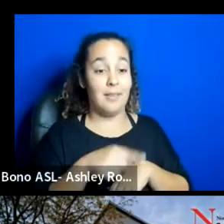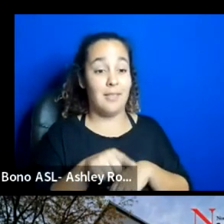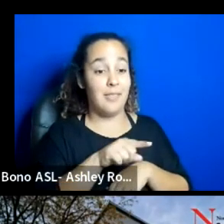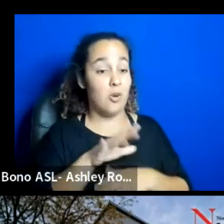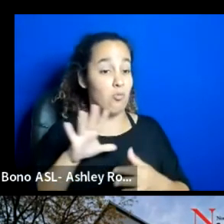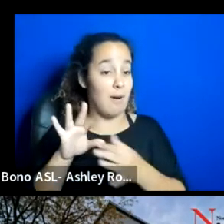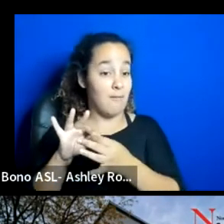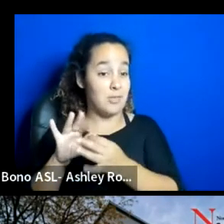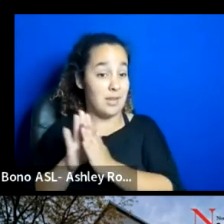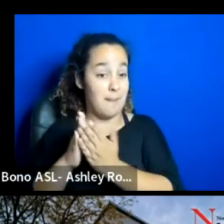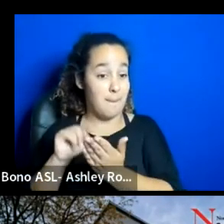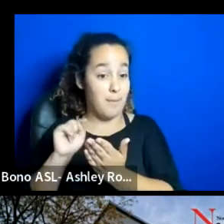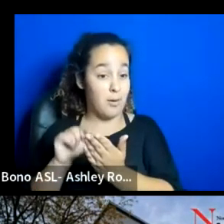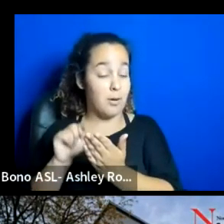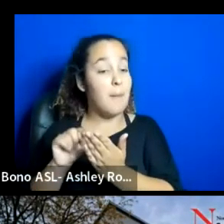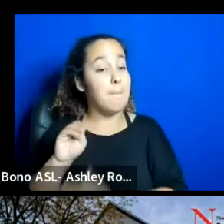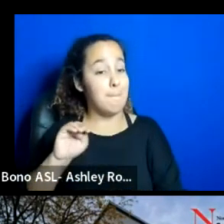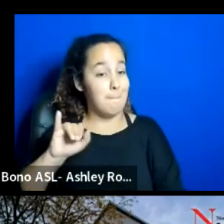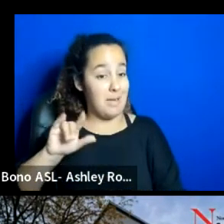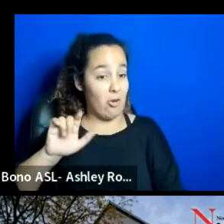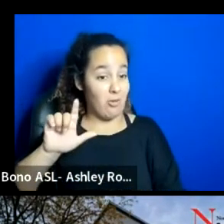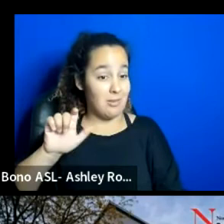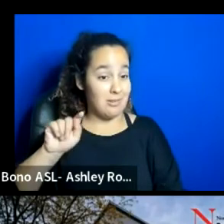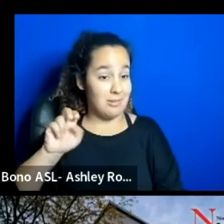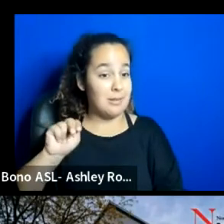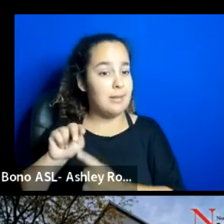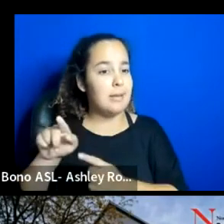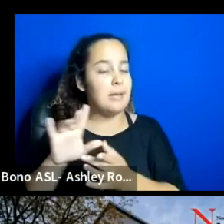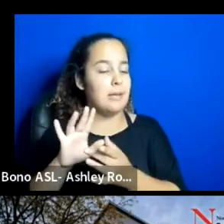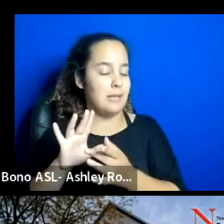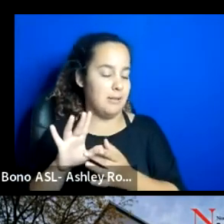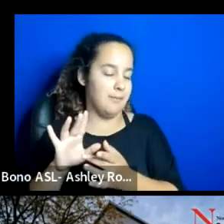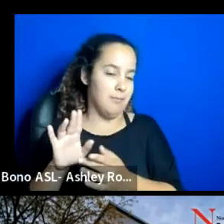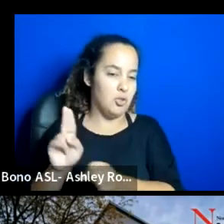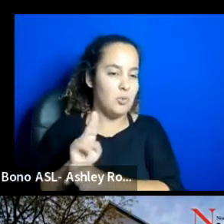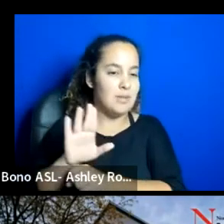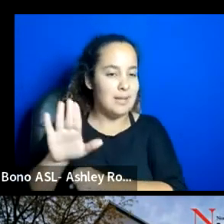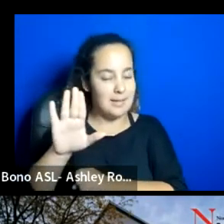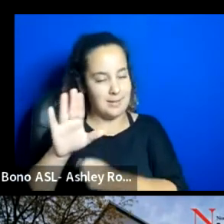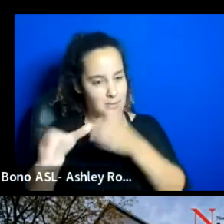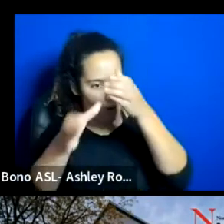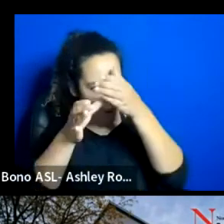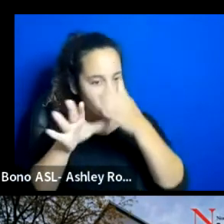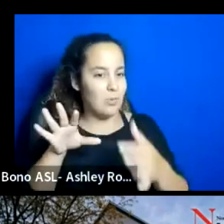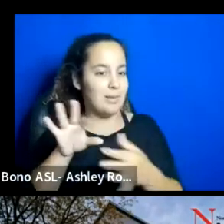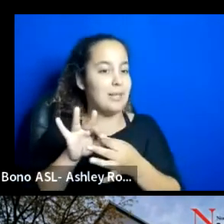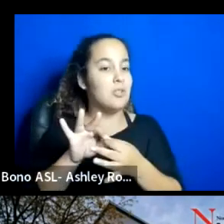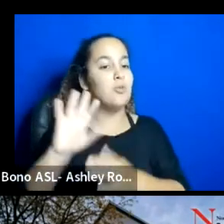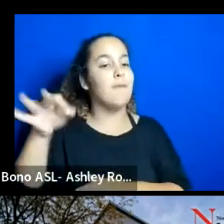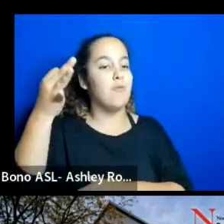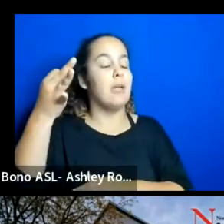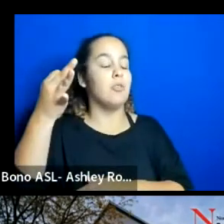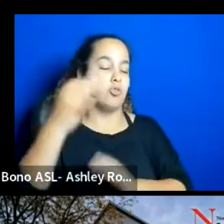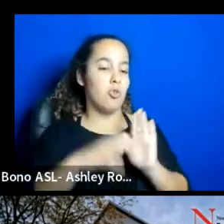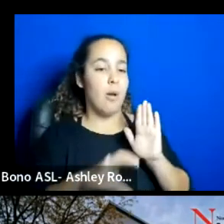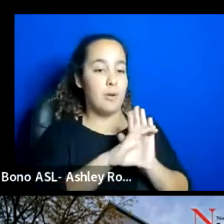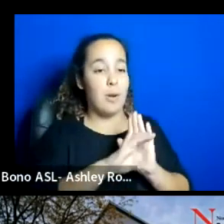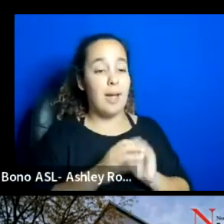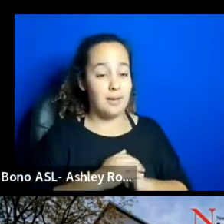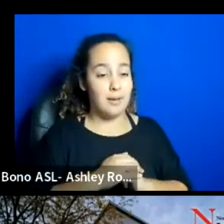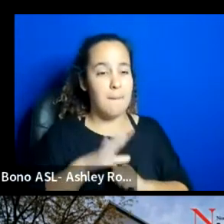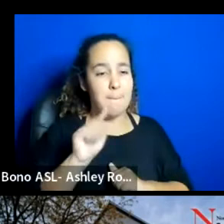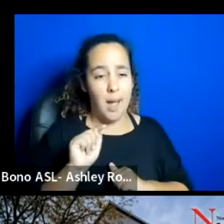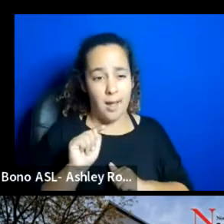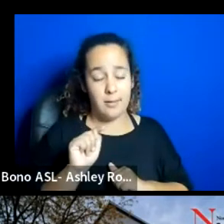way Middleton used his knowledge of French copyright. But my question is, to what extent